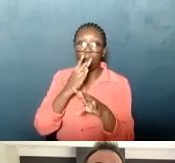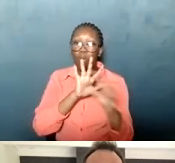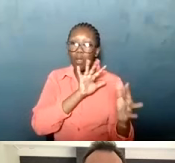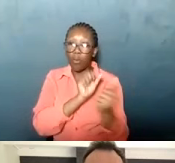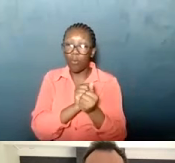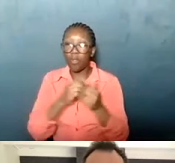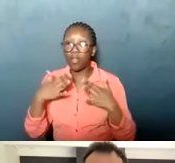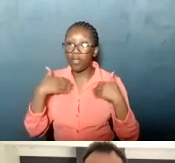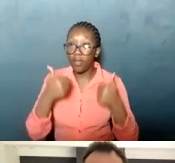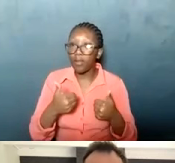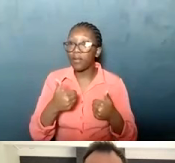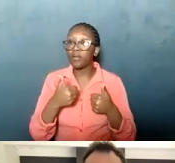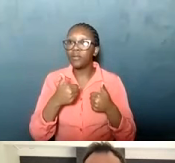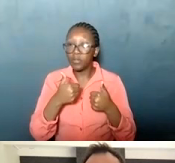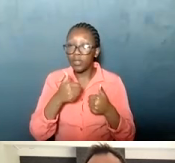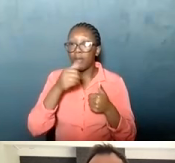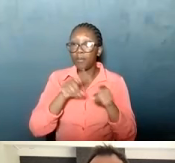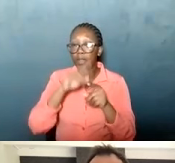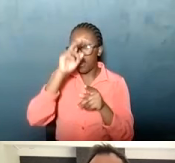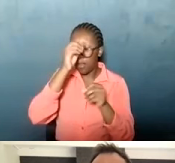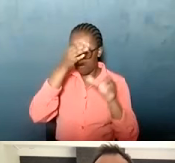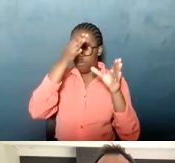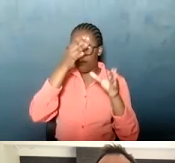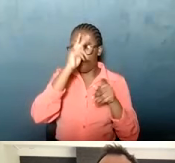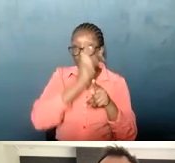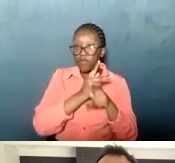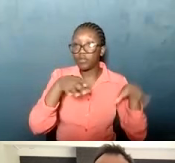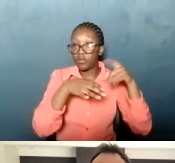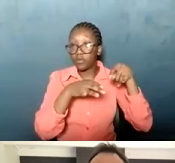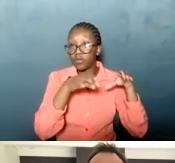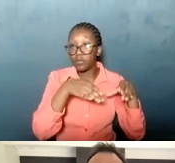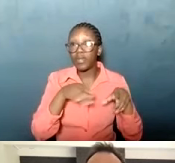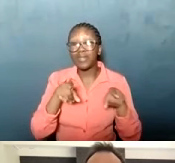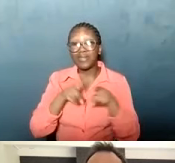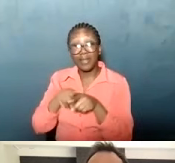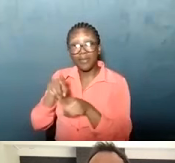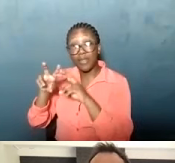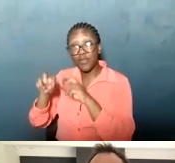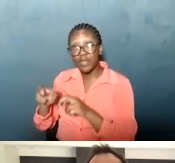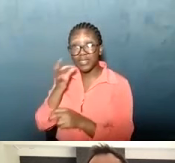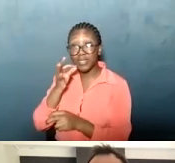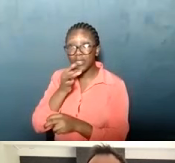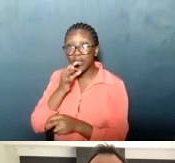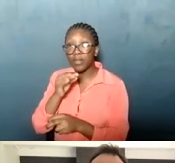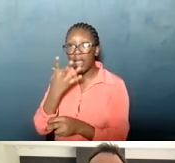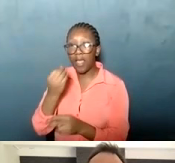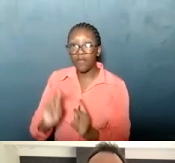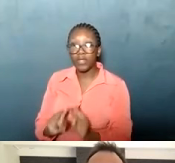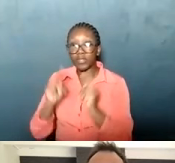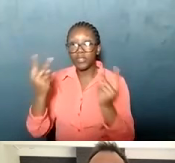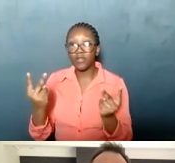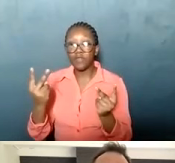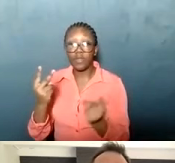in communities as well. The research shows that there's no difference between screening outcomes for school health